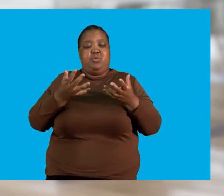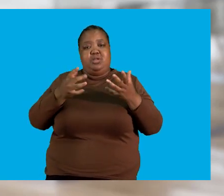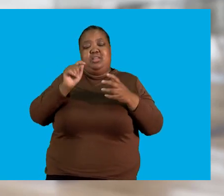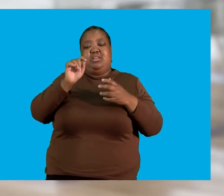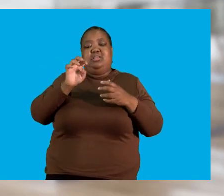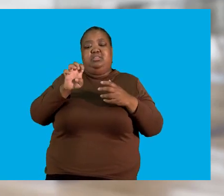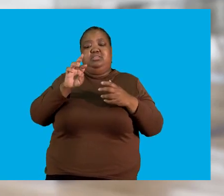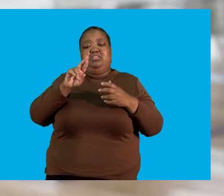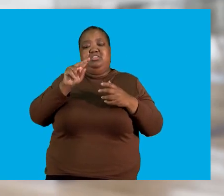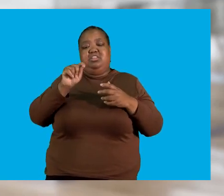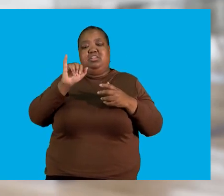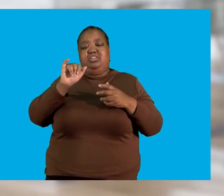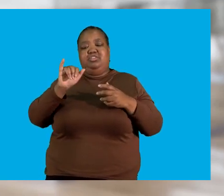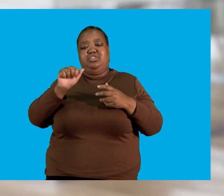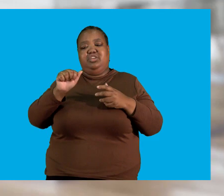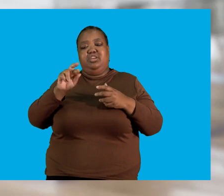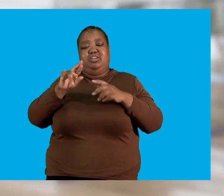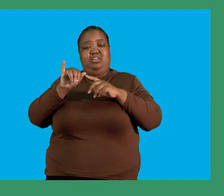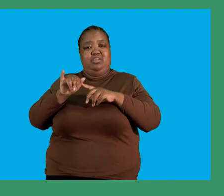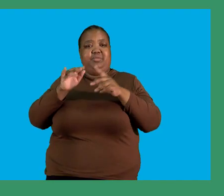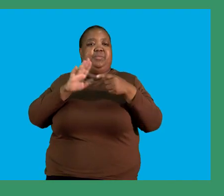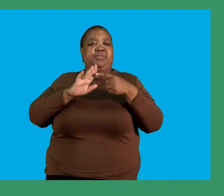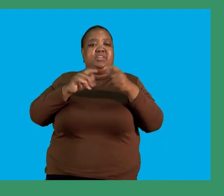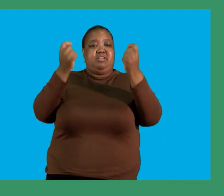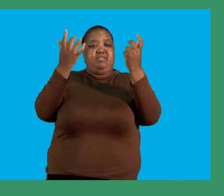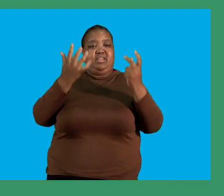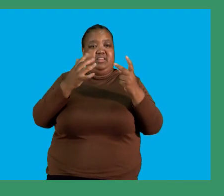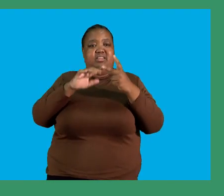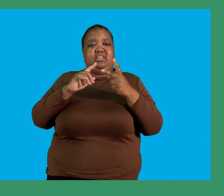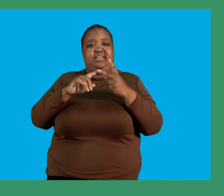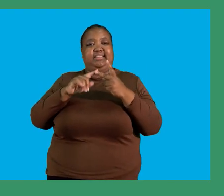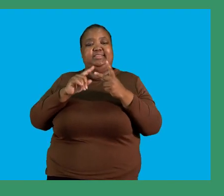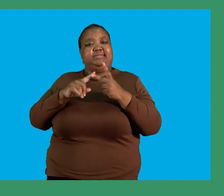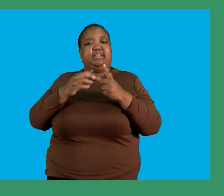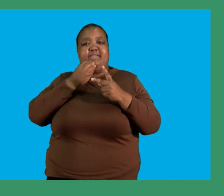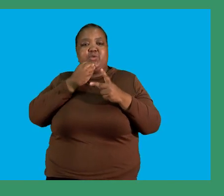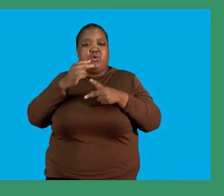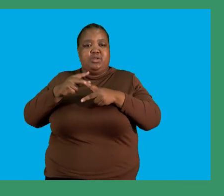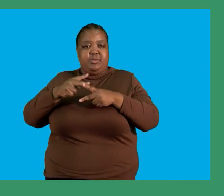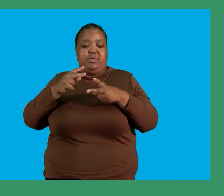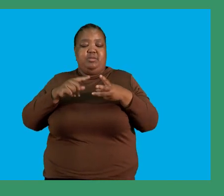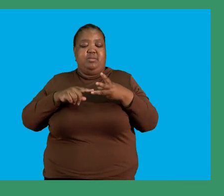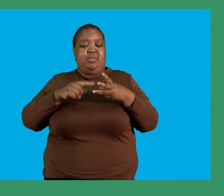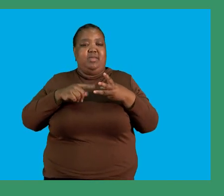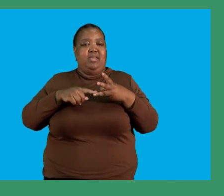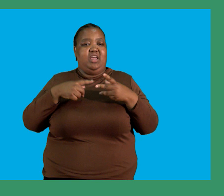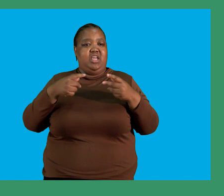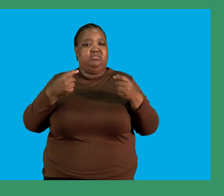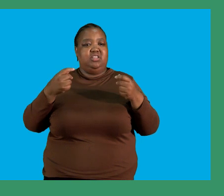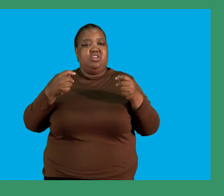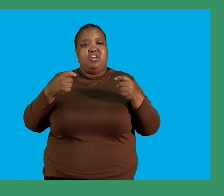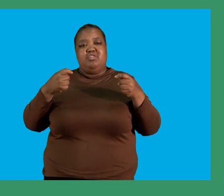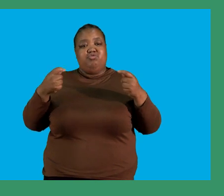will find in the tertiary sector include your financing, your hospitality, retailers and wholesalers,